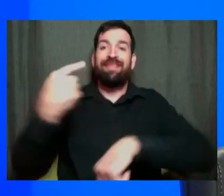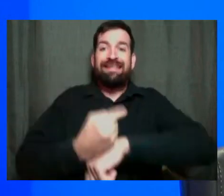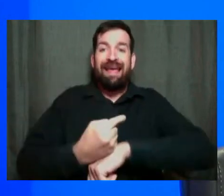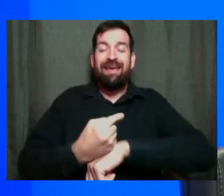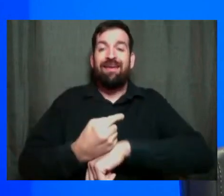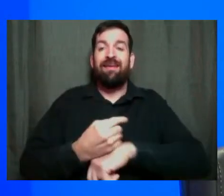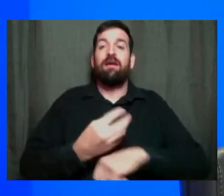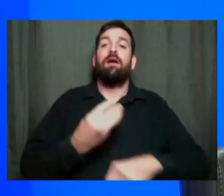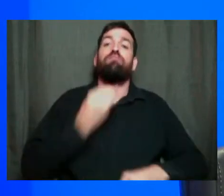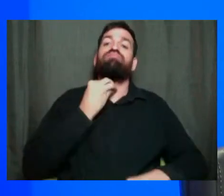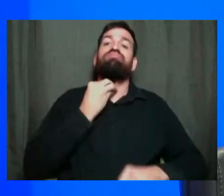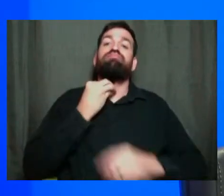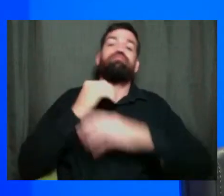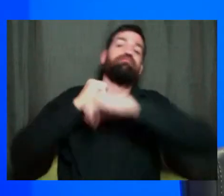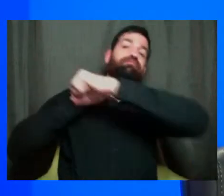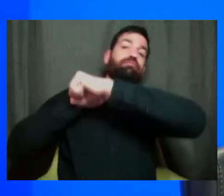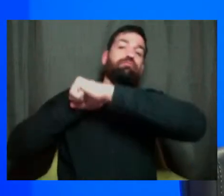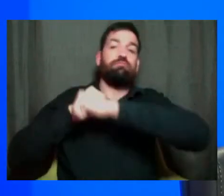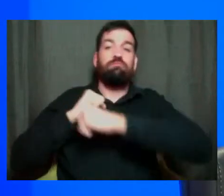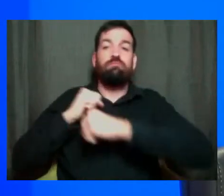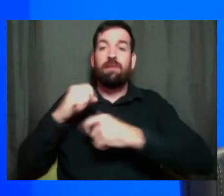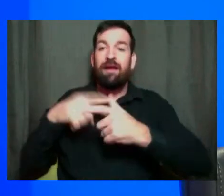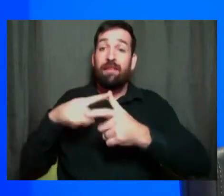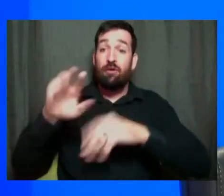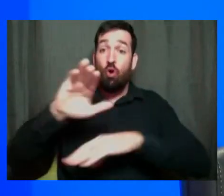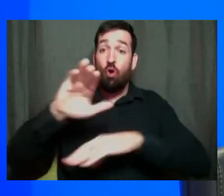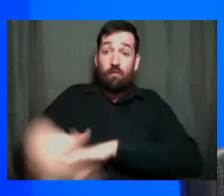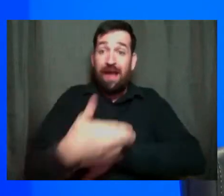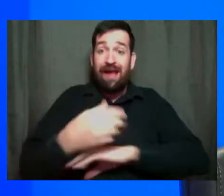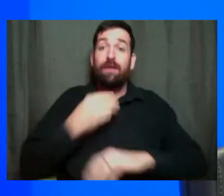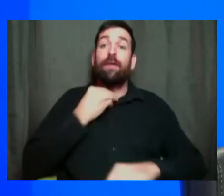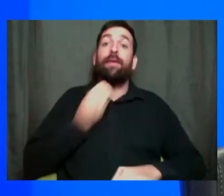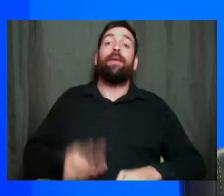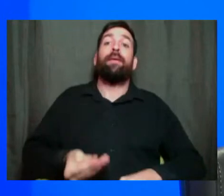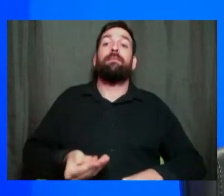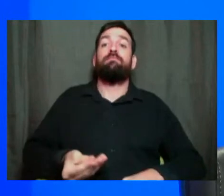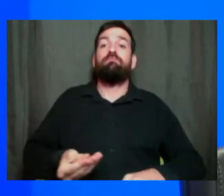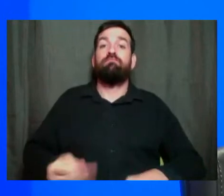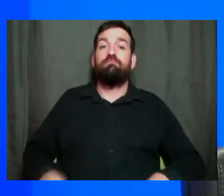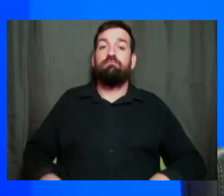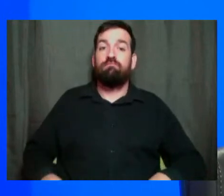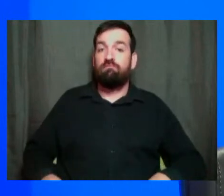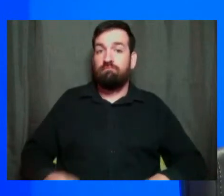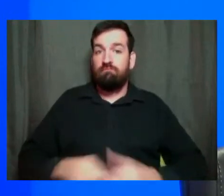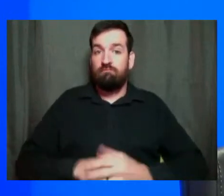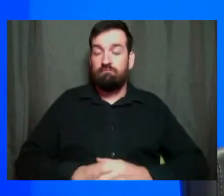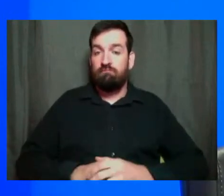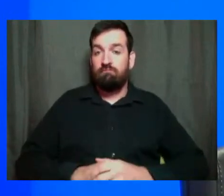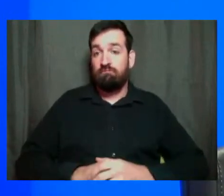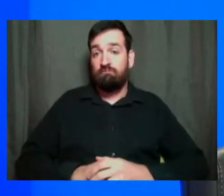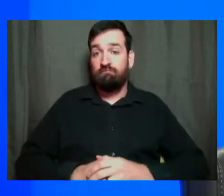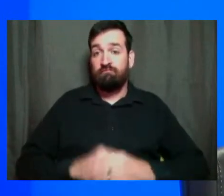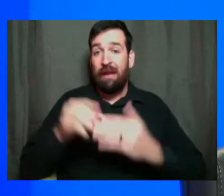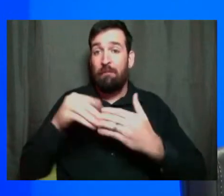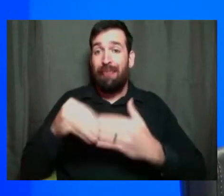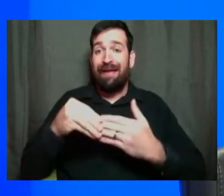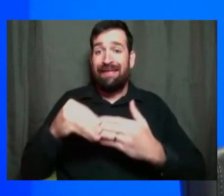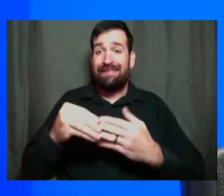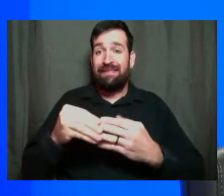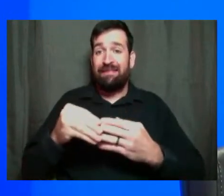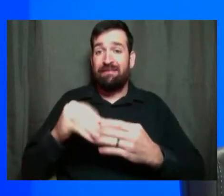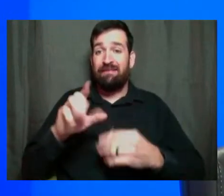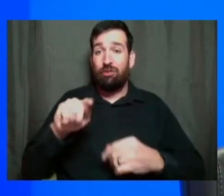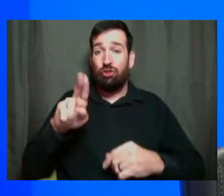basically what a tracheostomy does is it bypasses the upper airway. So it's a plastic tube that you insert into the trachea through the